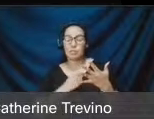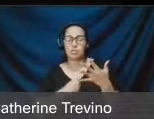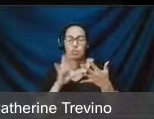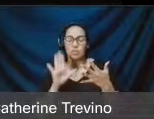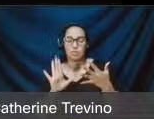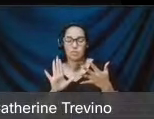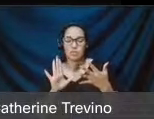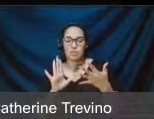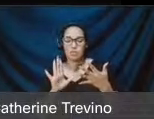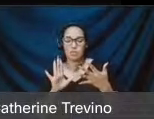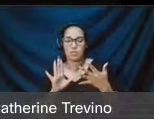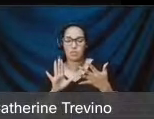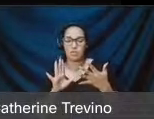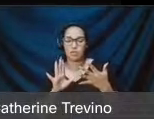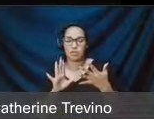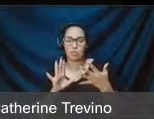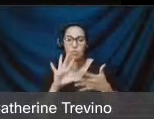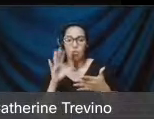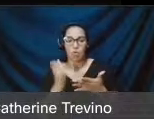Roll call vote, Joanne.